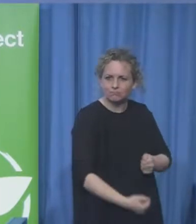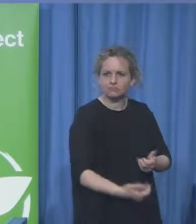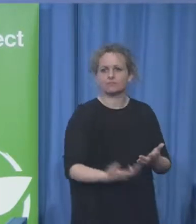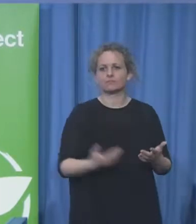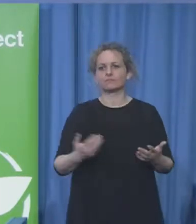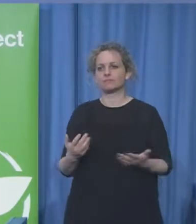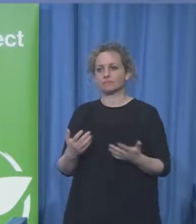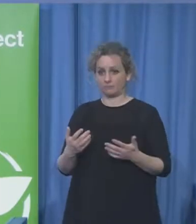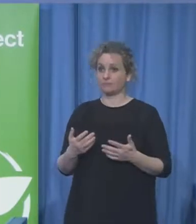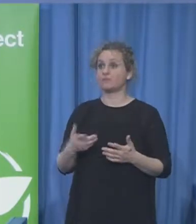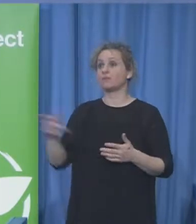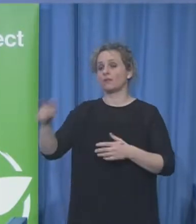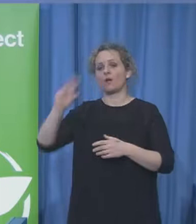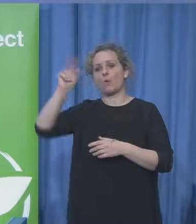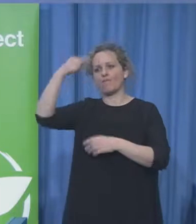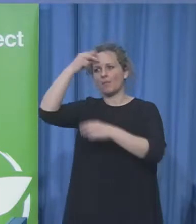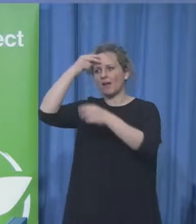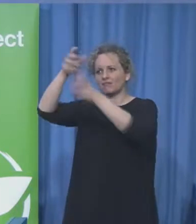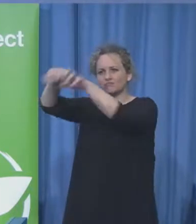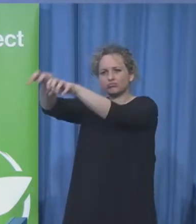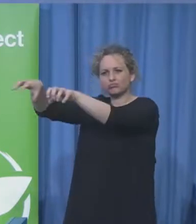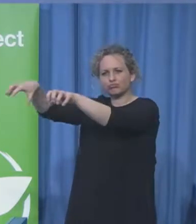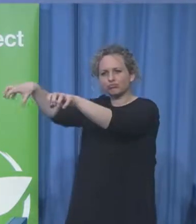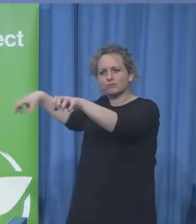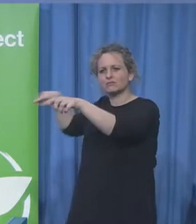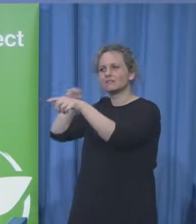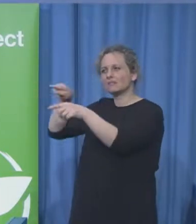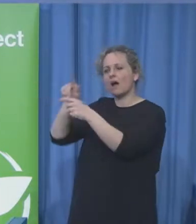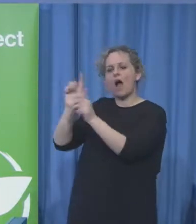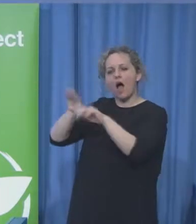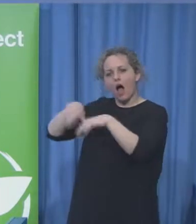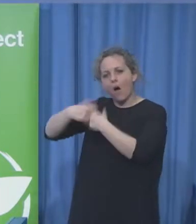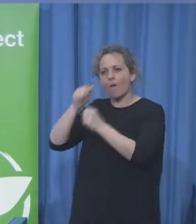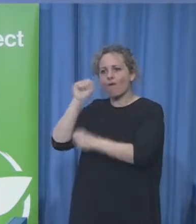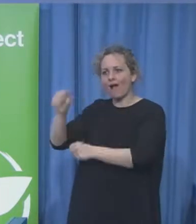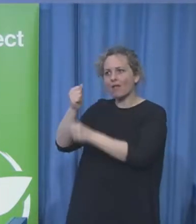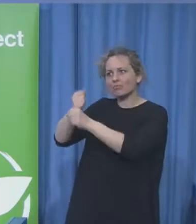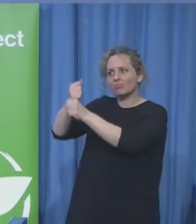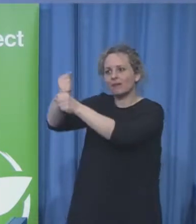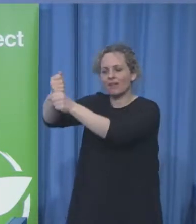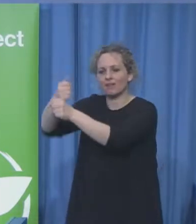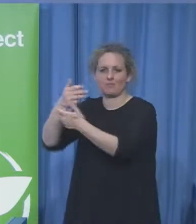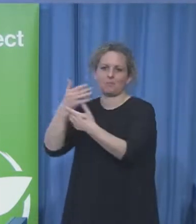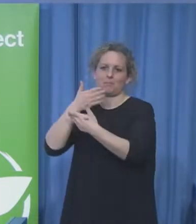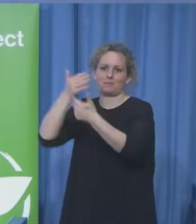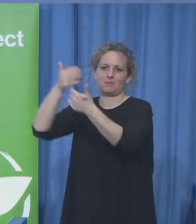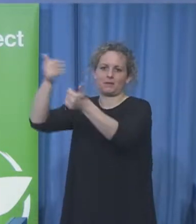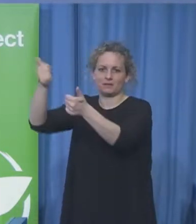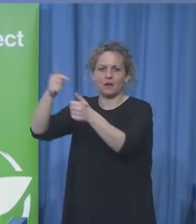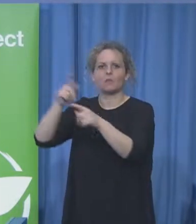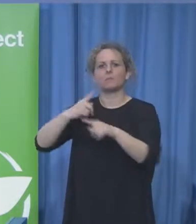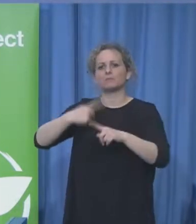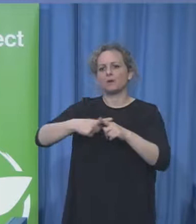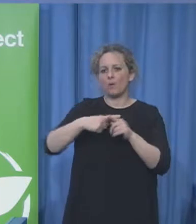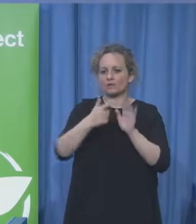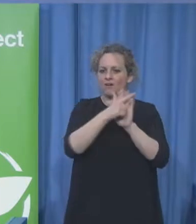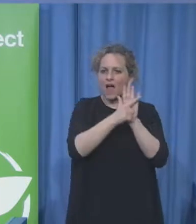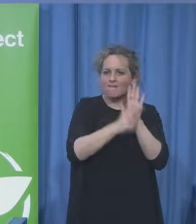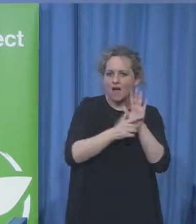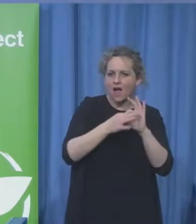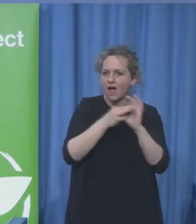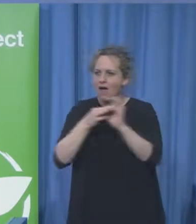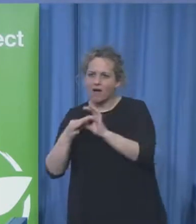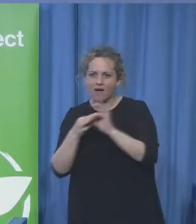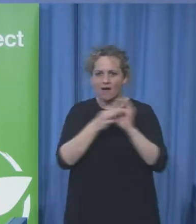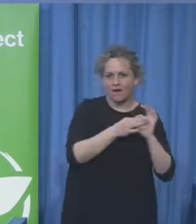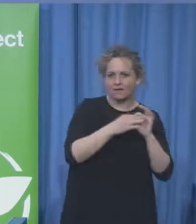our resources and put the expertise at the disposal of the broader community, we